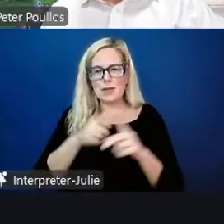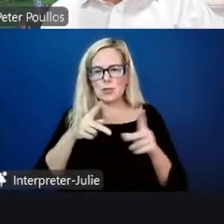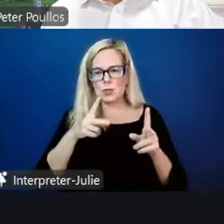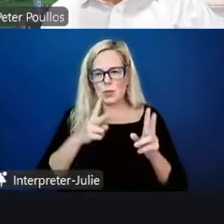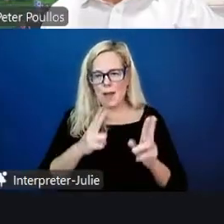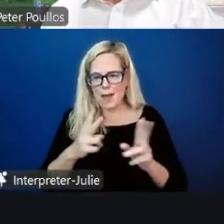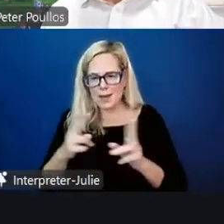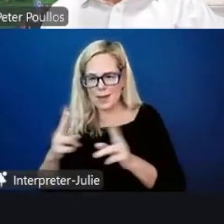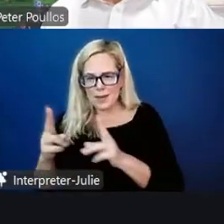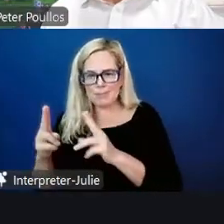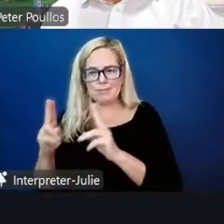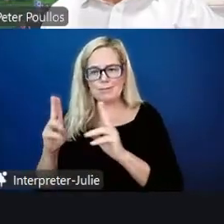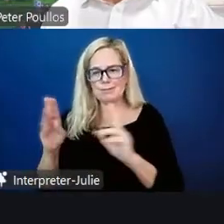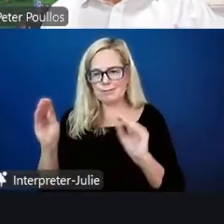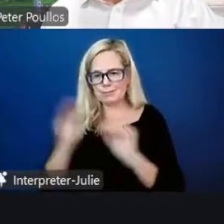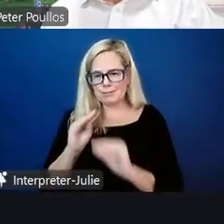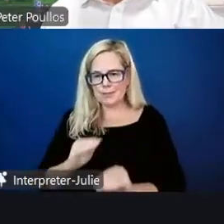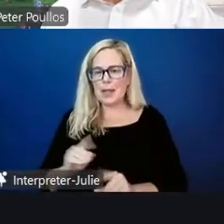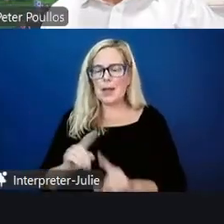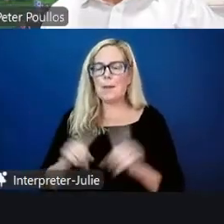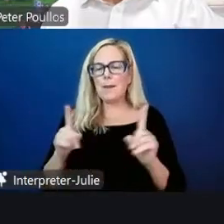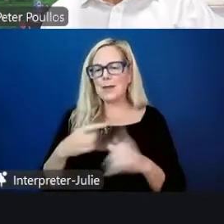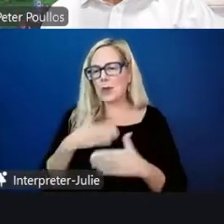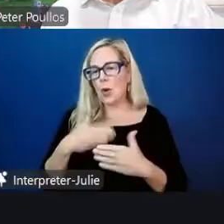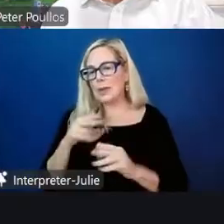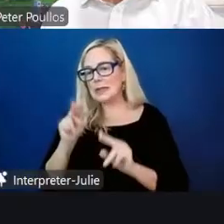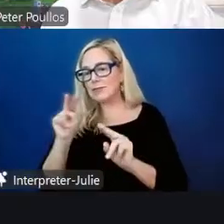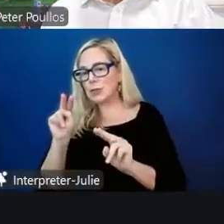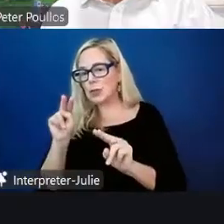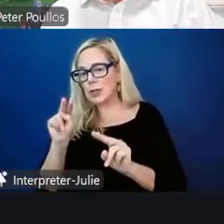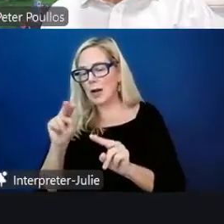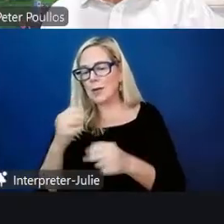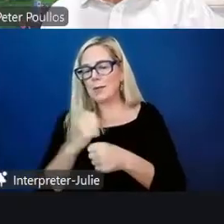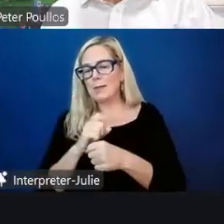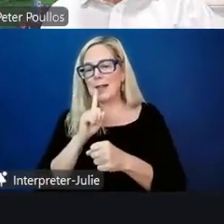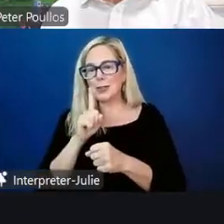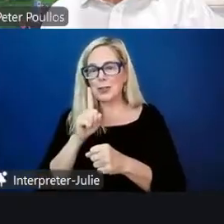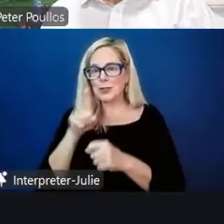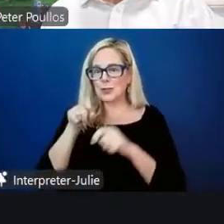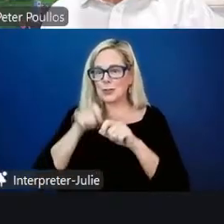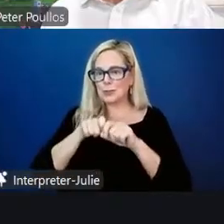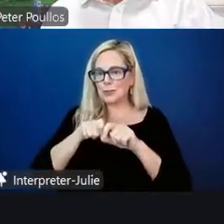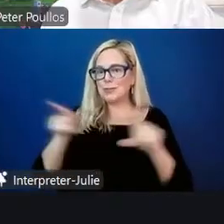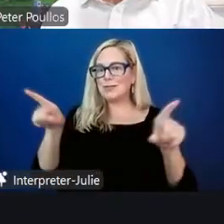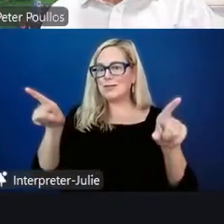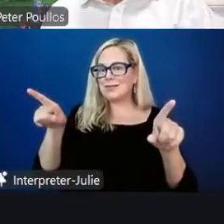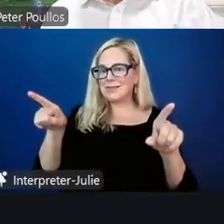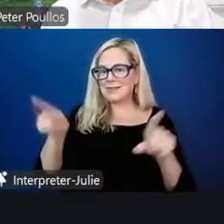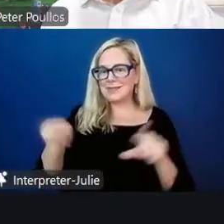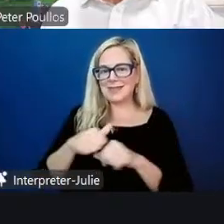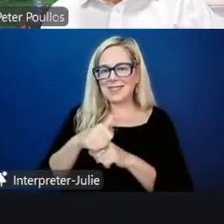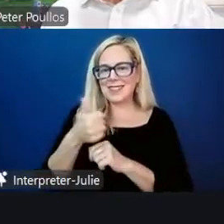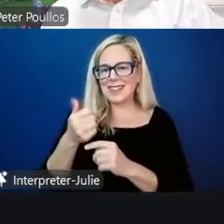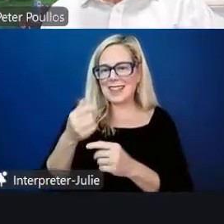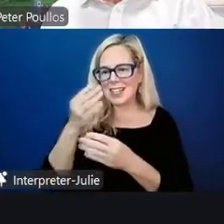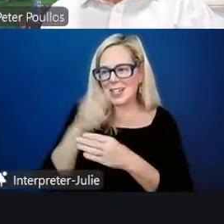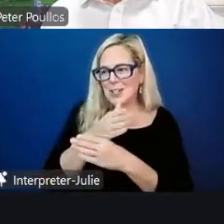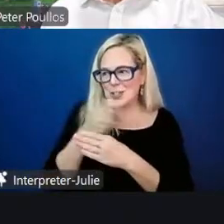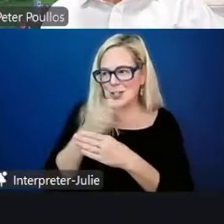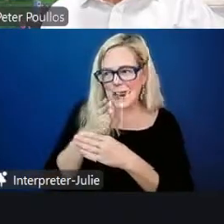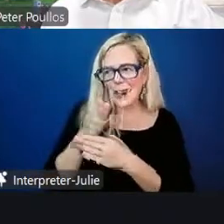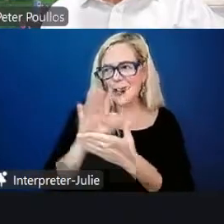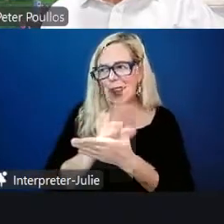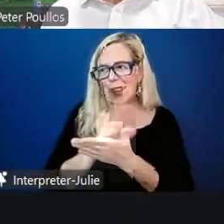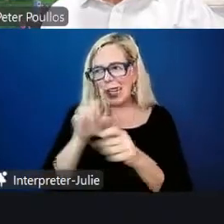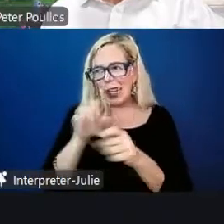to that. But please be on the lookout for that, and make sure to let other folks know about the conference. Share the videos widely.